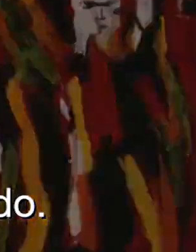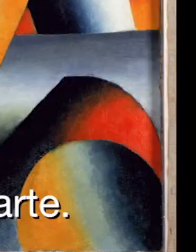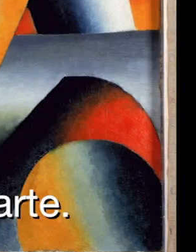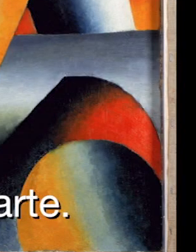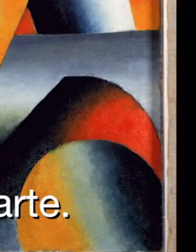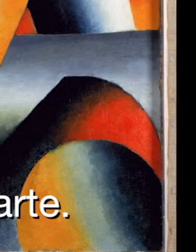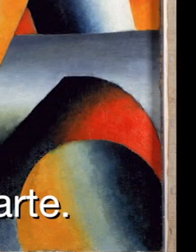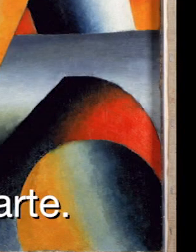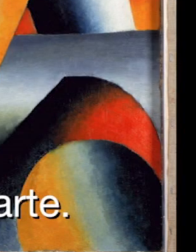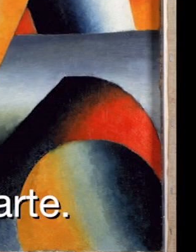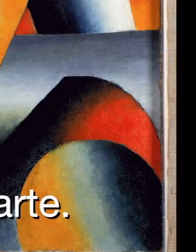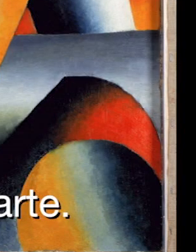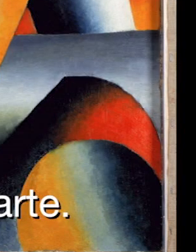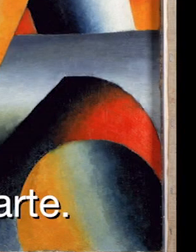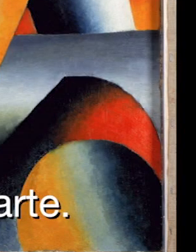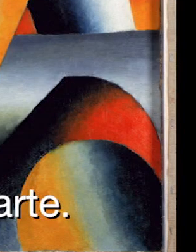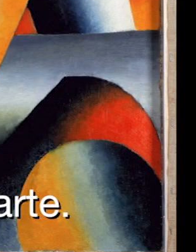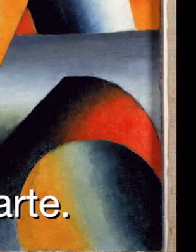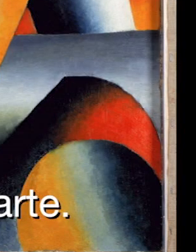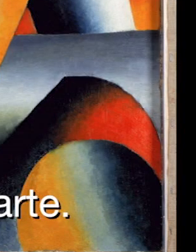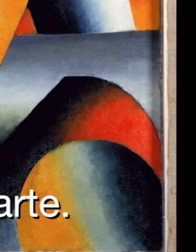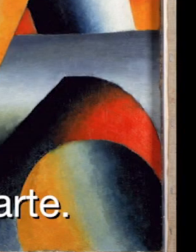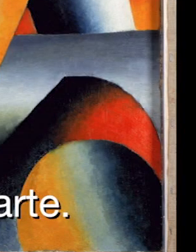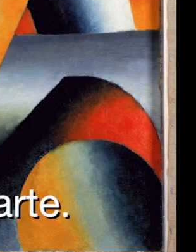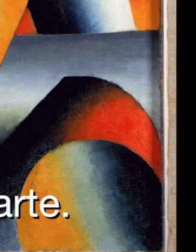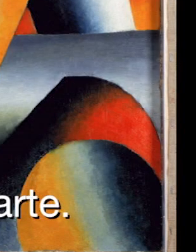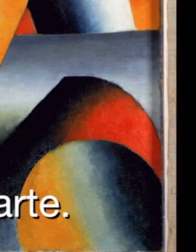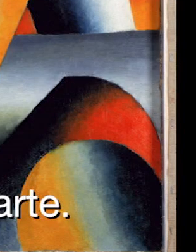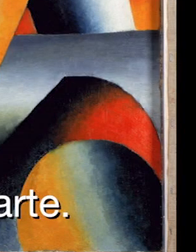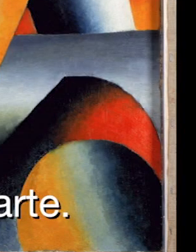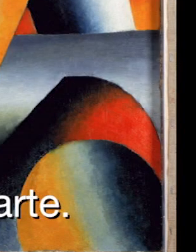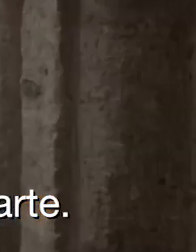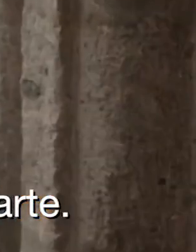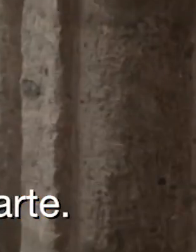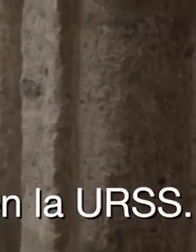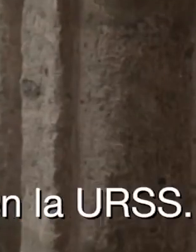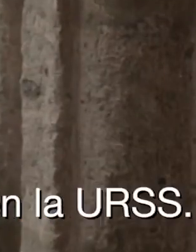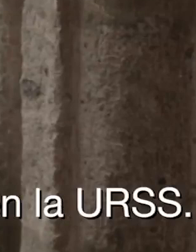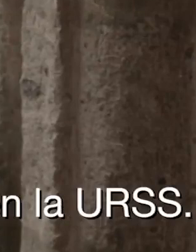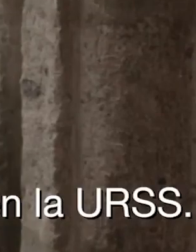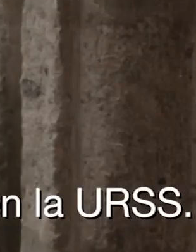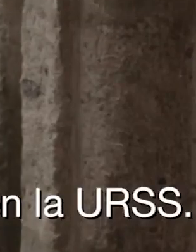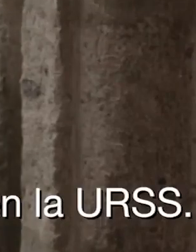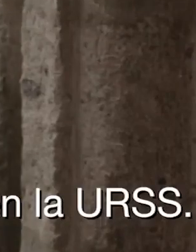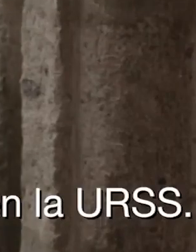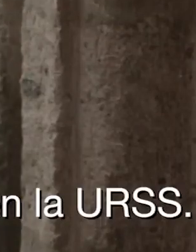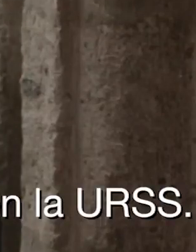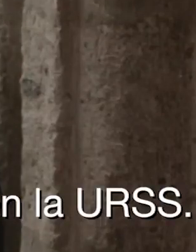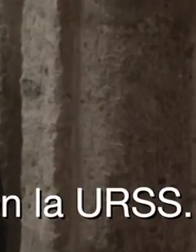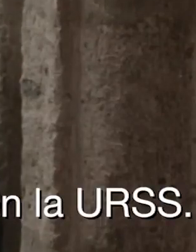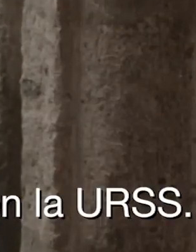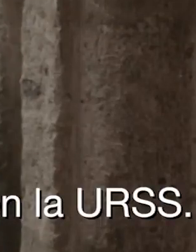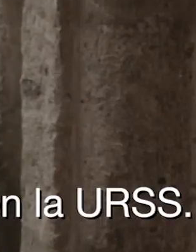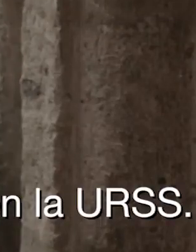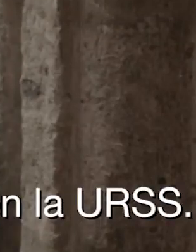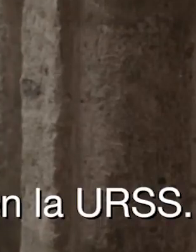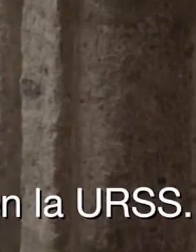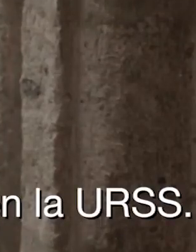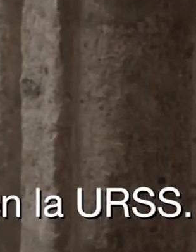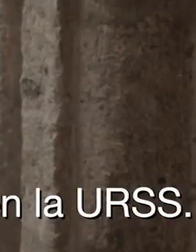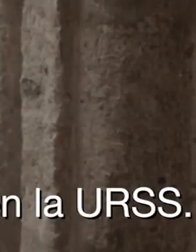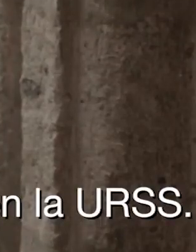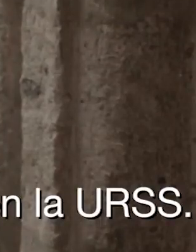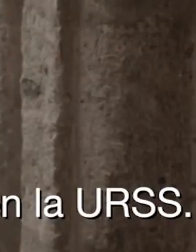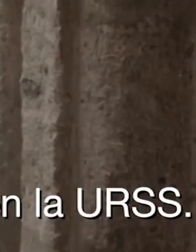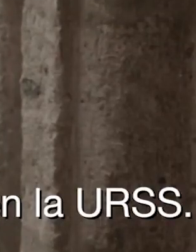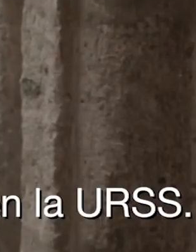tells them to do. There was a very strict limitation of what you can actually do. Because Ilya didn't follow these rules, he never was